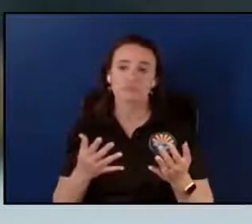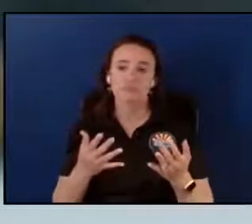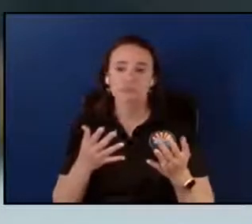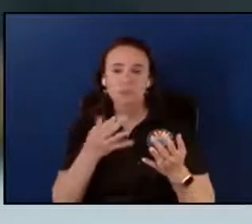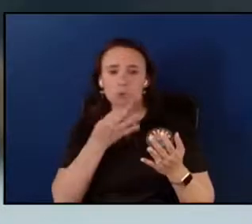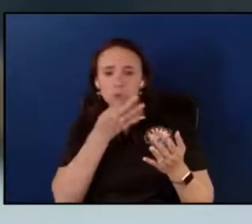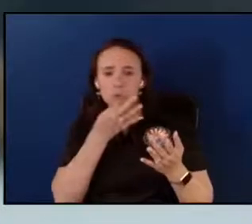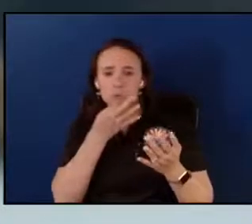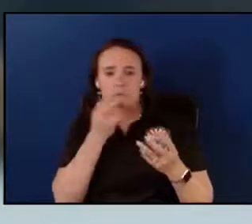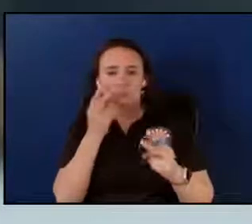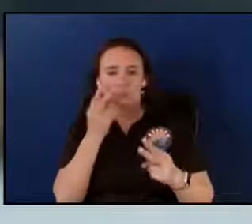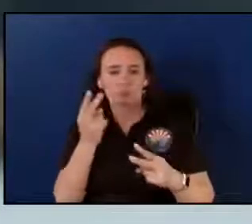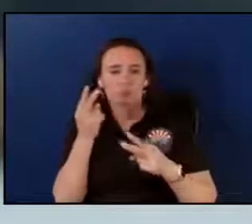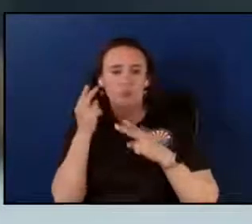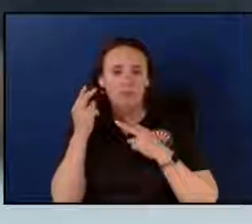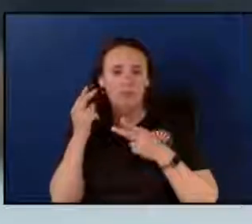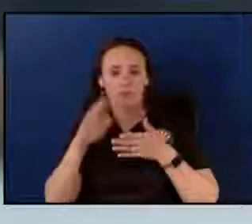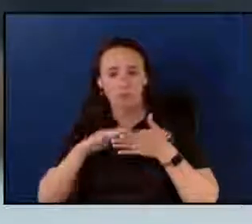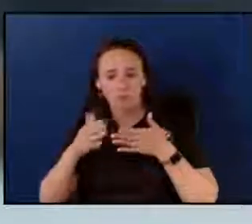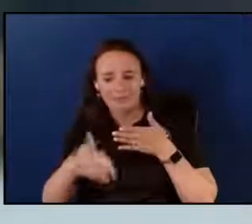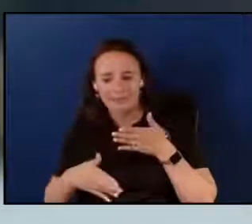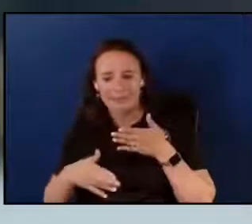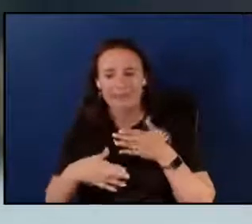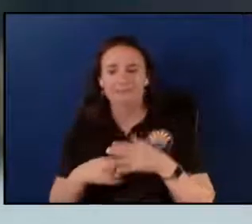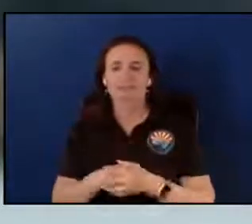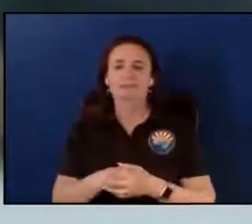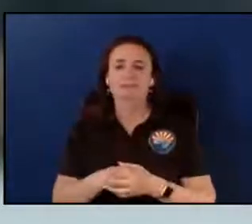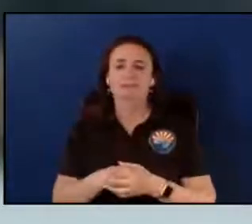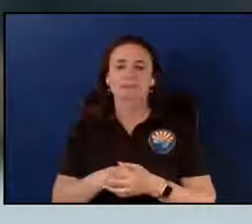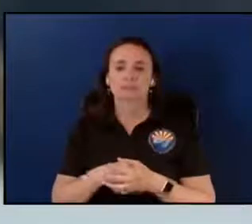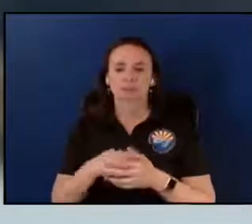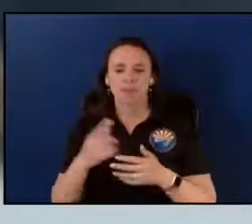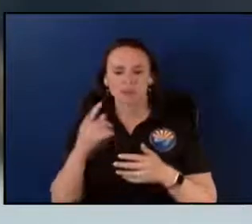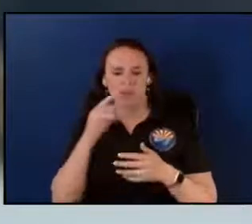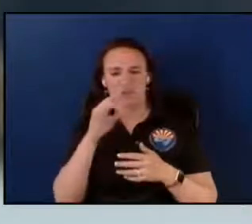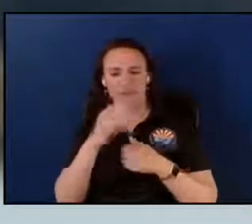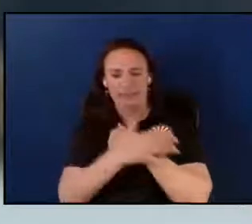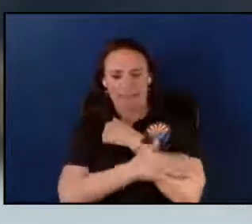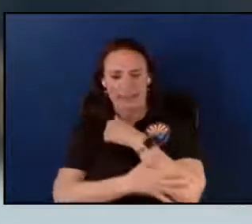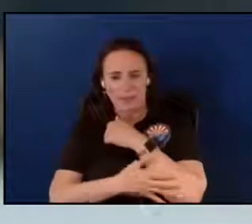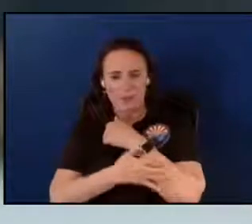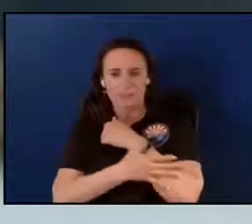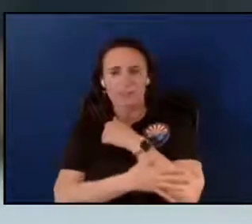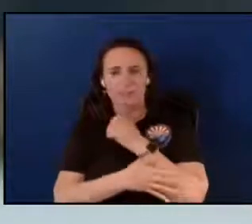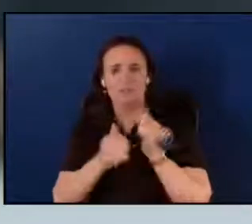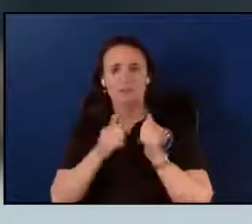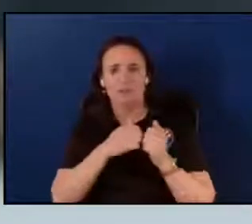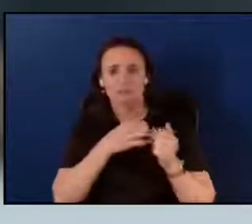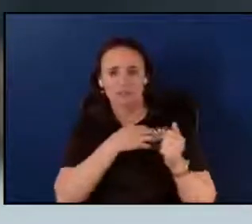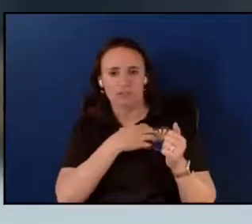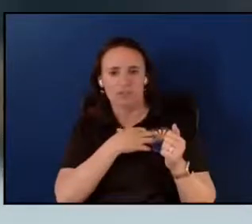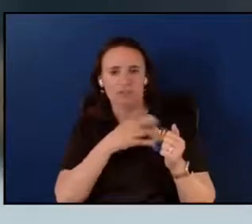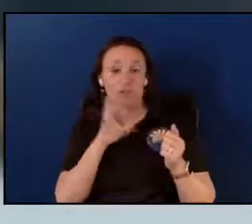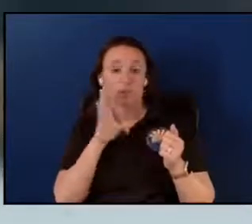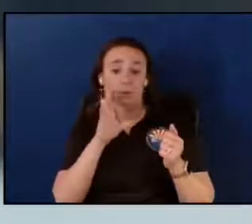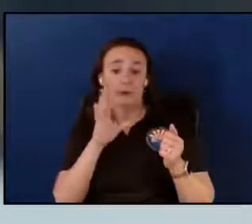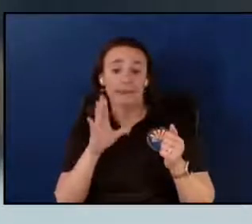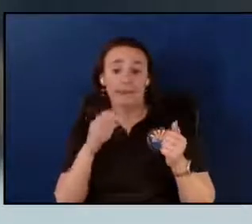so through Colfax County and into some of Taos County with Sheriff Hogreff, we're going to be having a lot